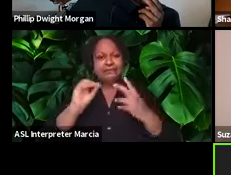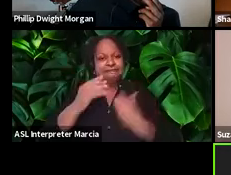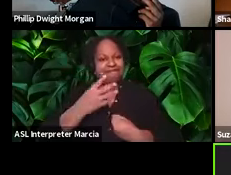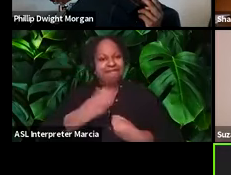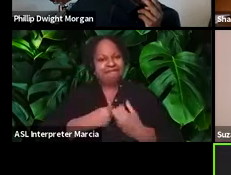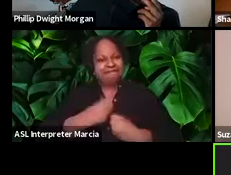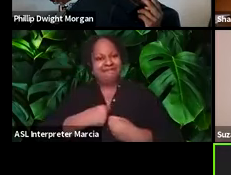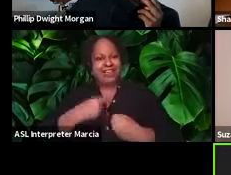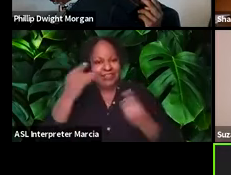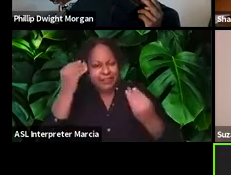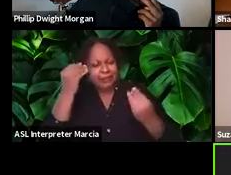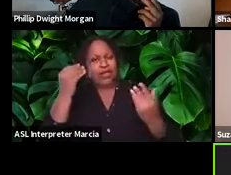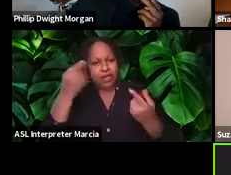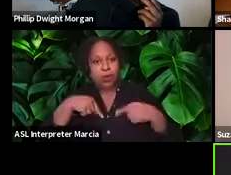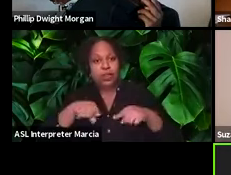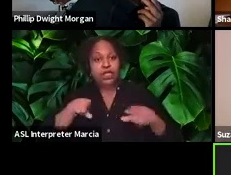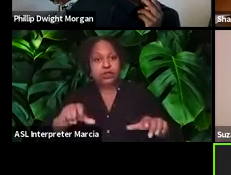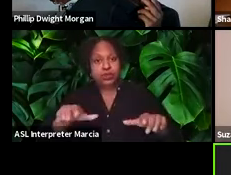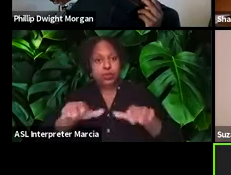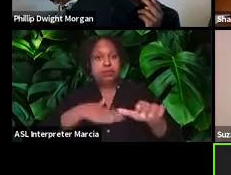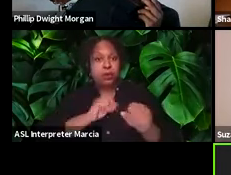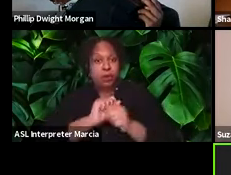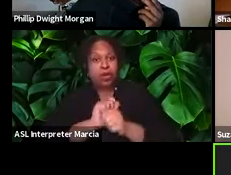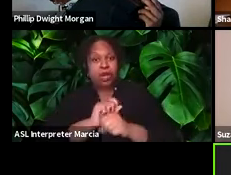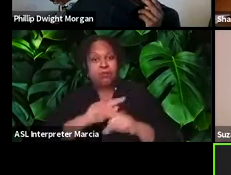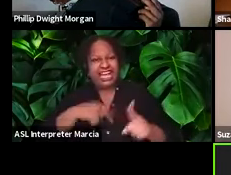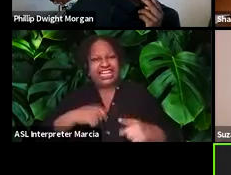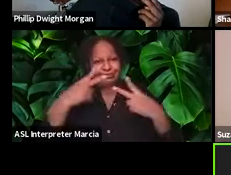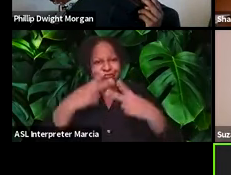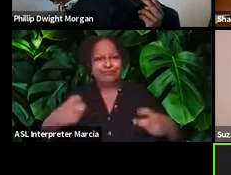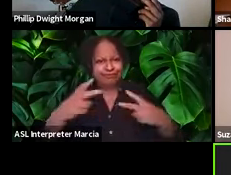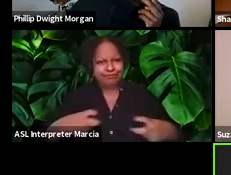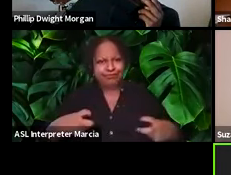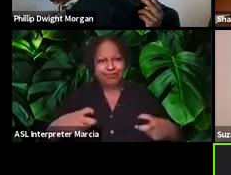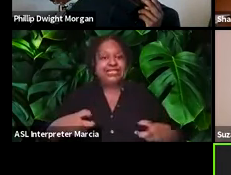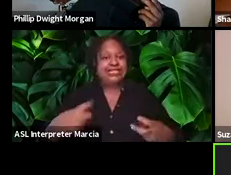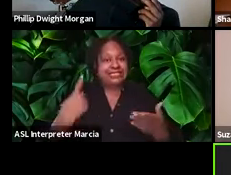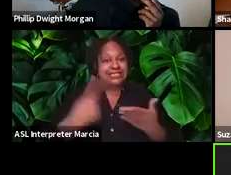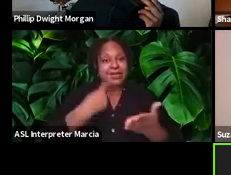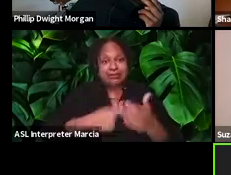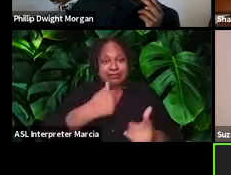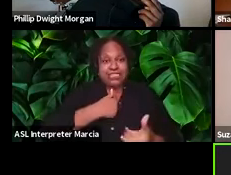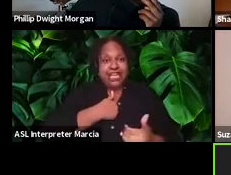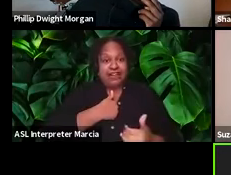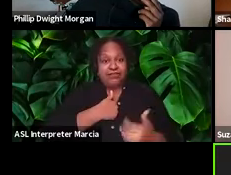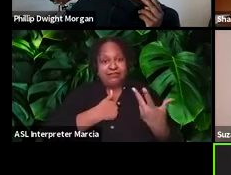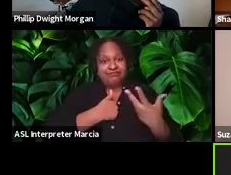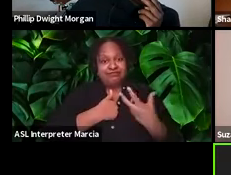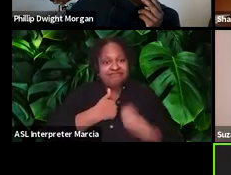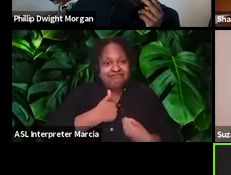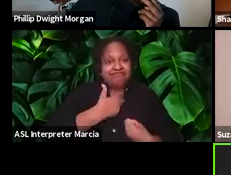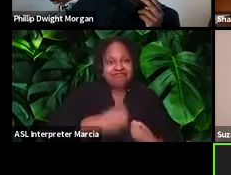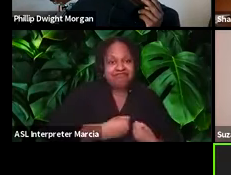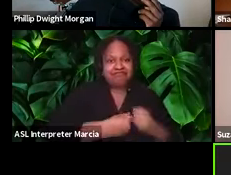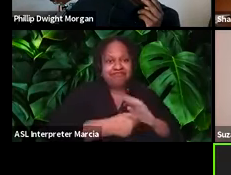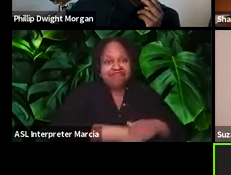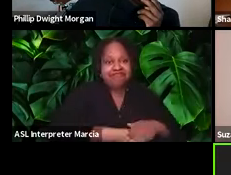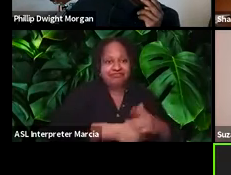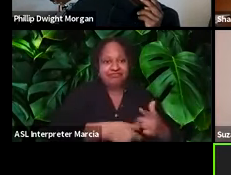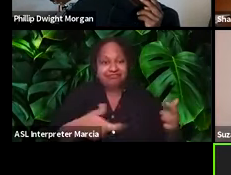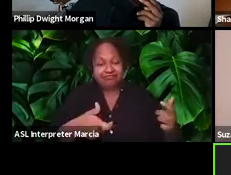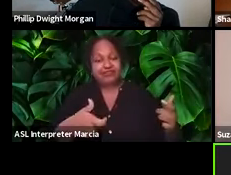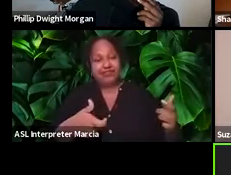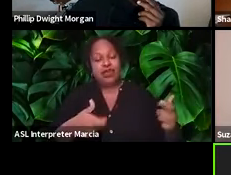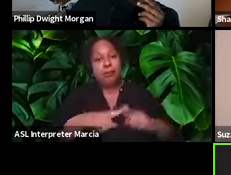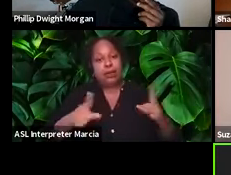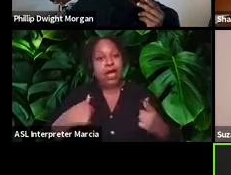doing the work. And I needed to strip things away from myself as well. And one of the ways that I did that was really tapping into and